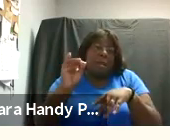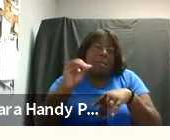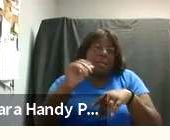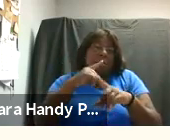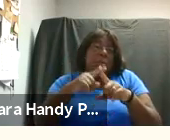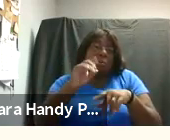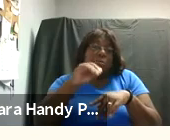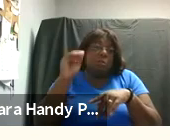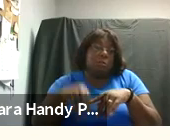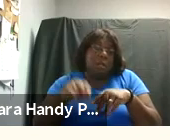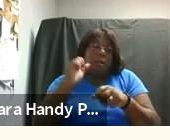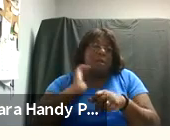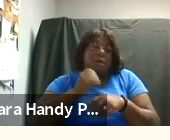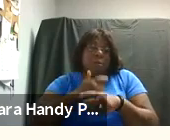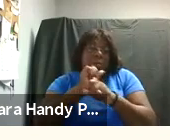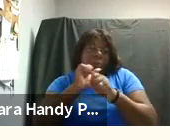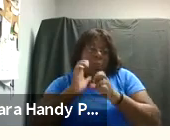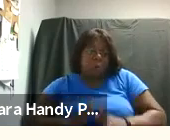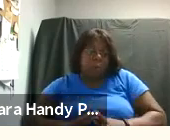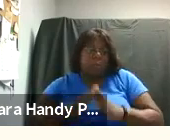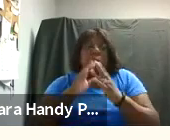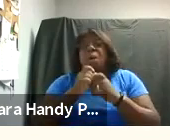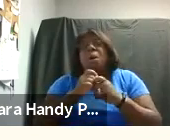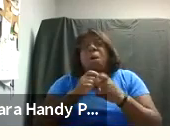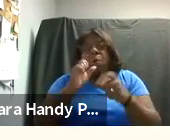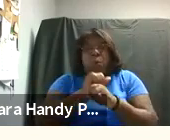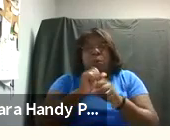90+% of our employees are teleworking.